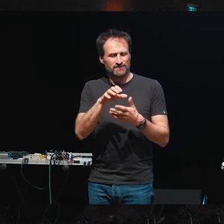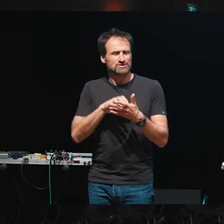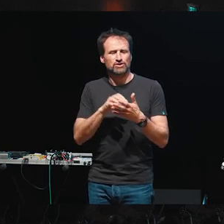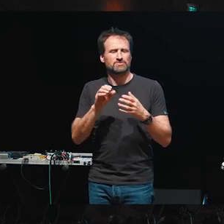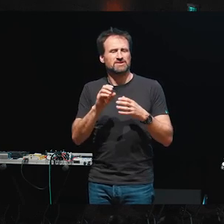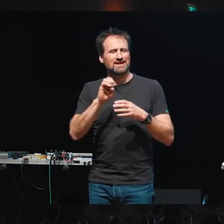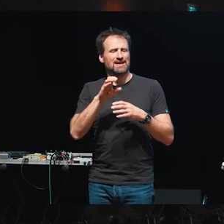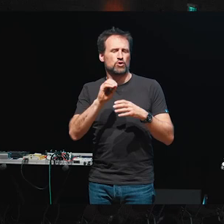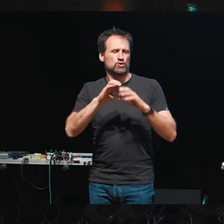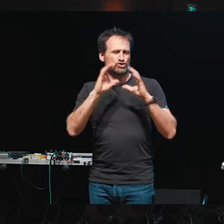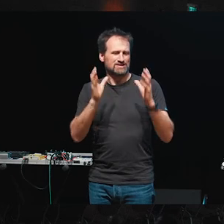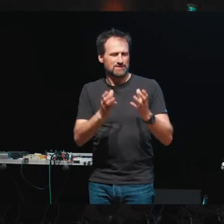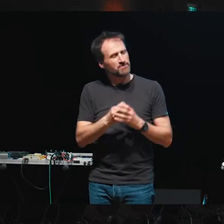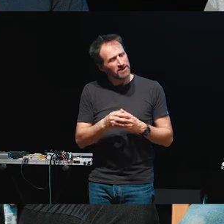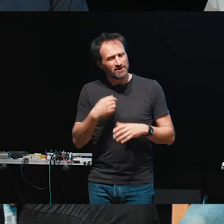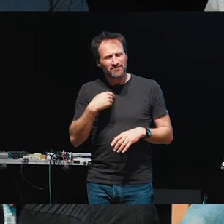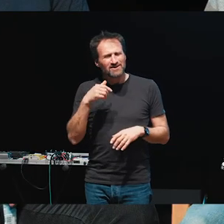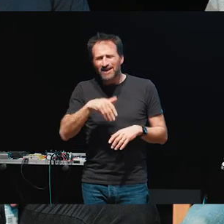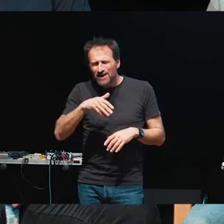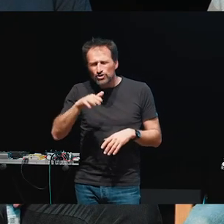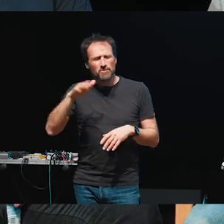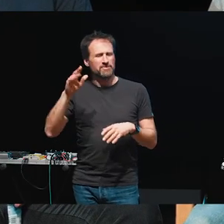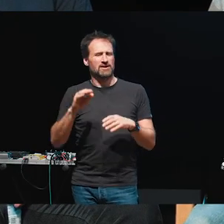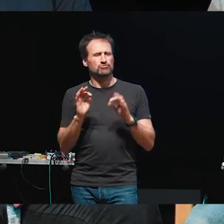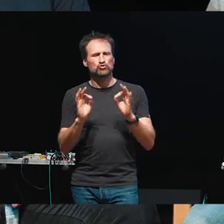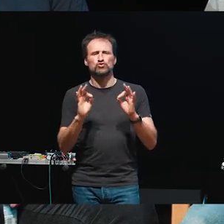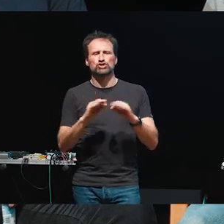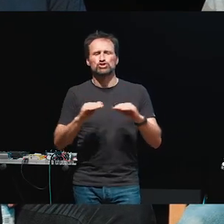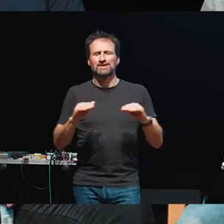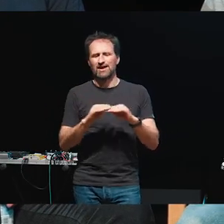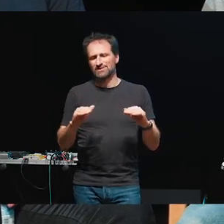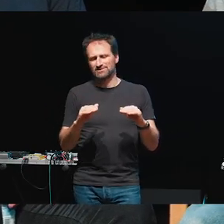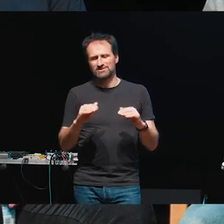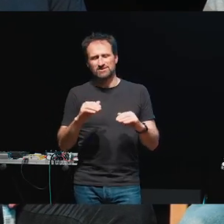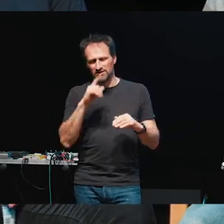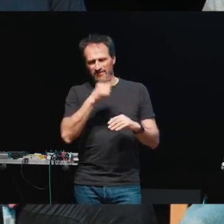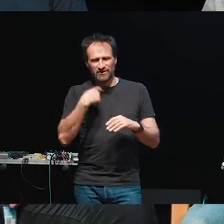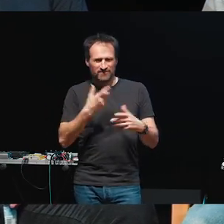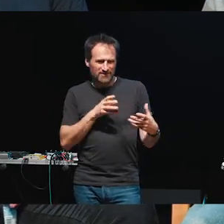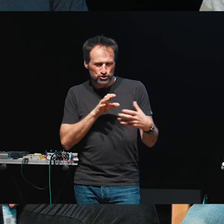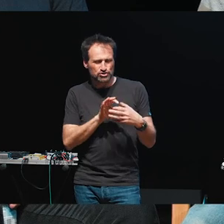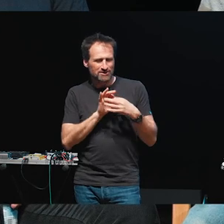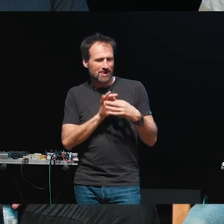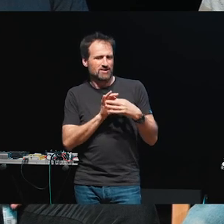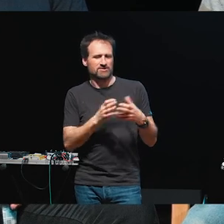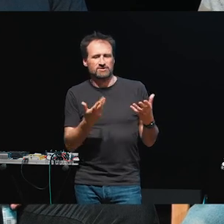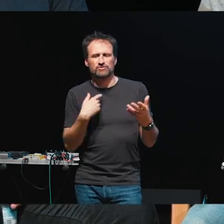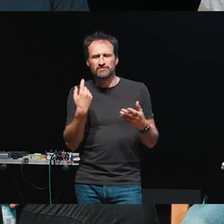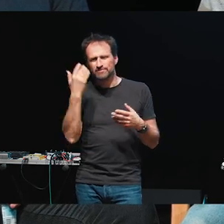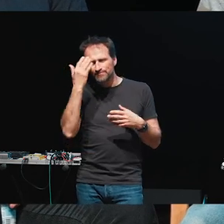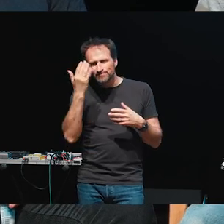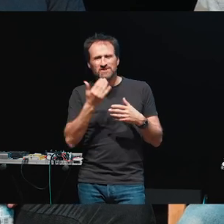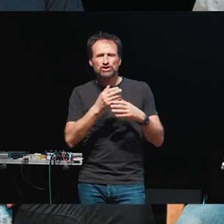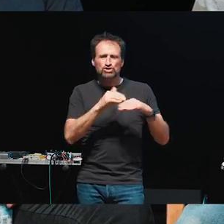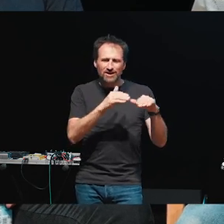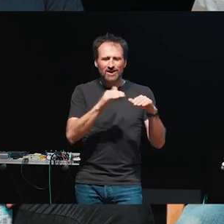more influence on standards as we band together to keep kind of standards implementers in check when it comes to